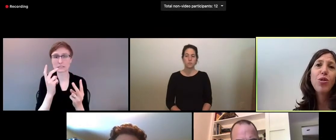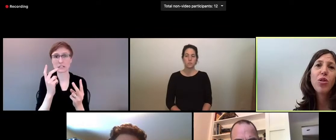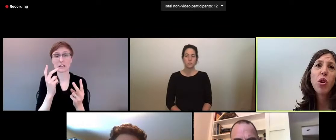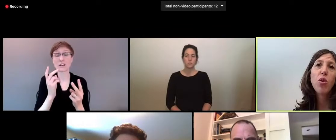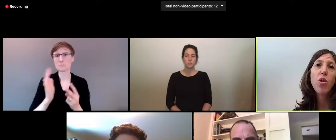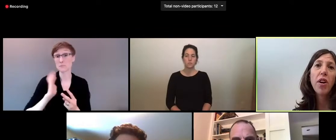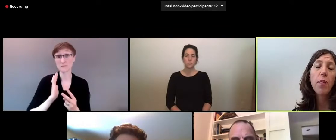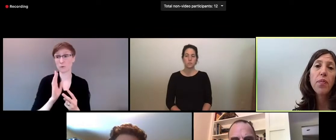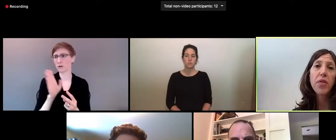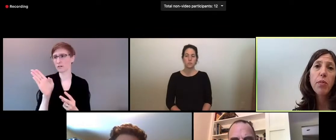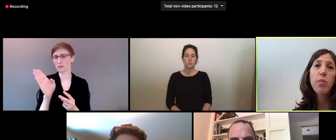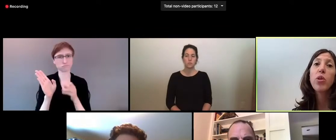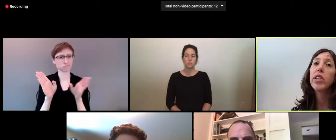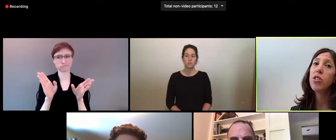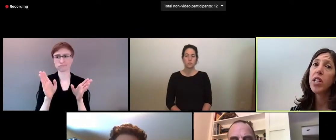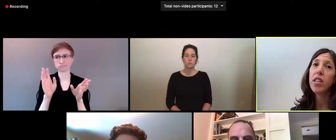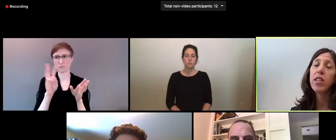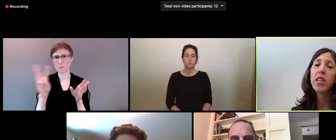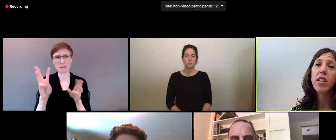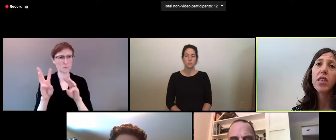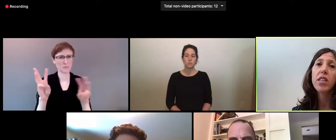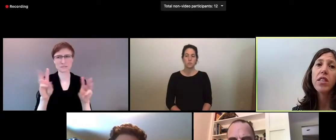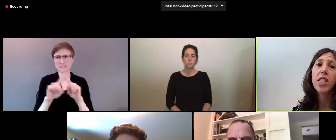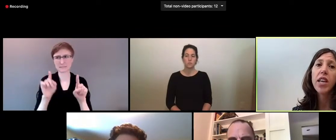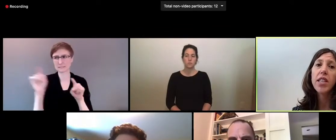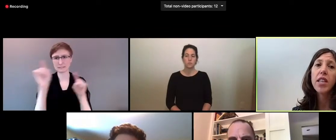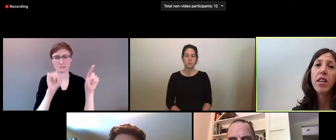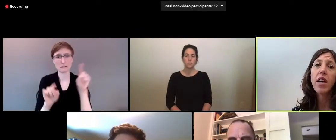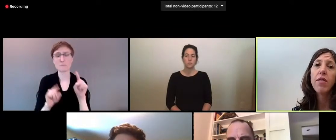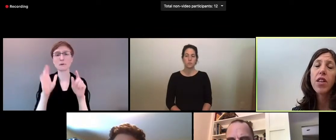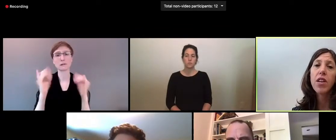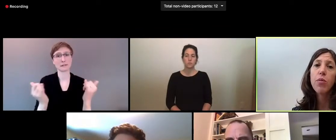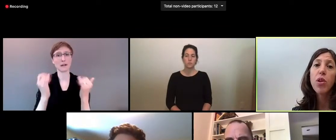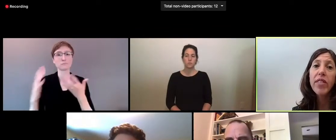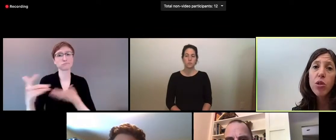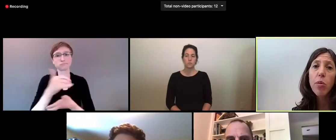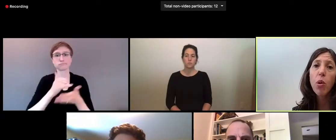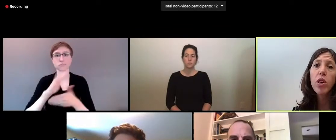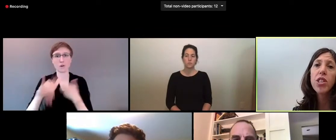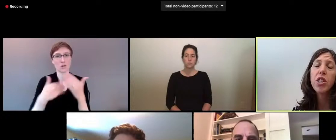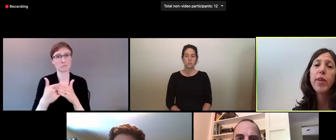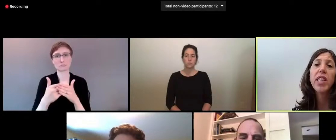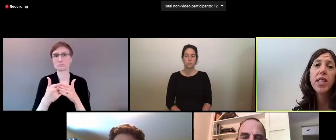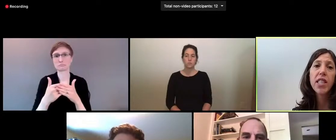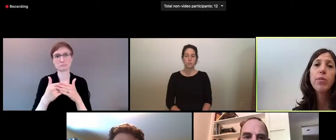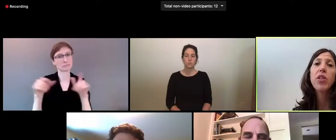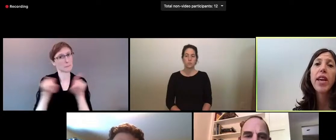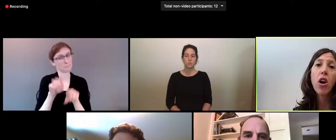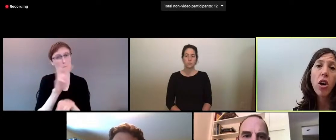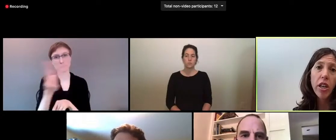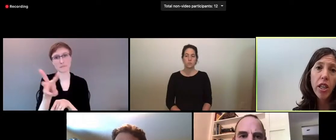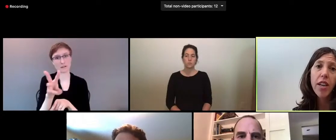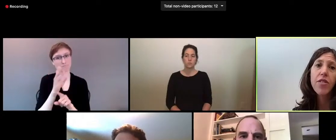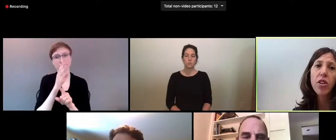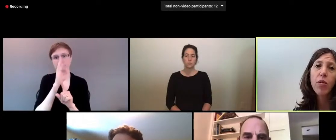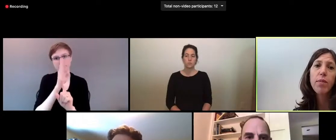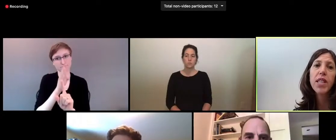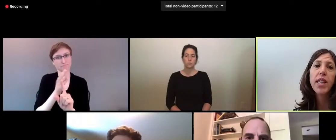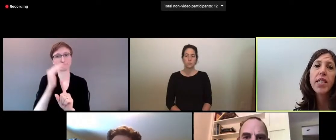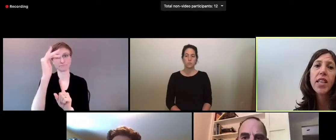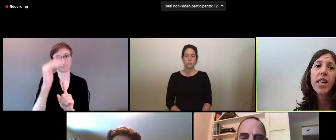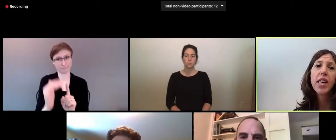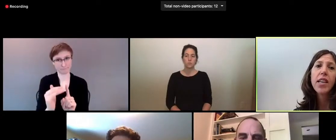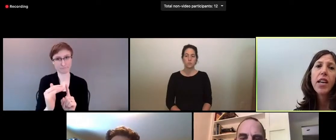And we do know people were interested in the idea of the previous reports still being accessible. They are archived